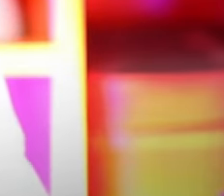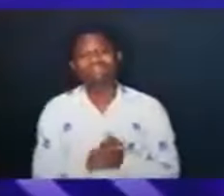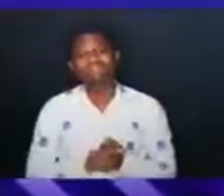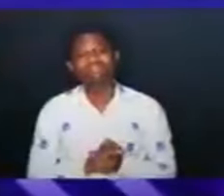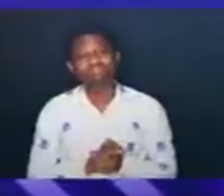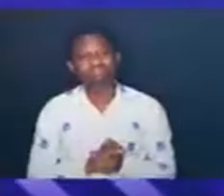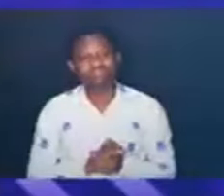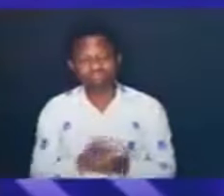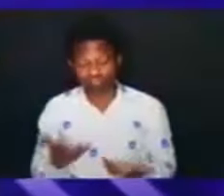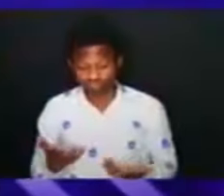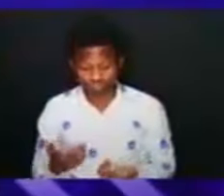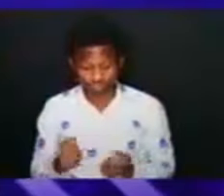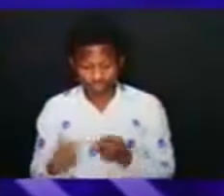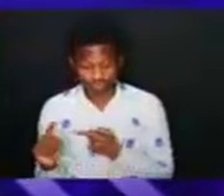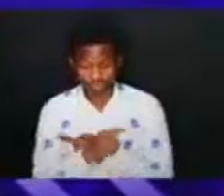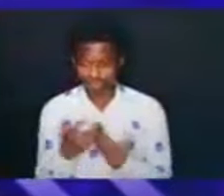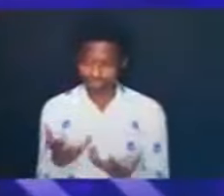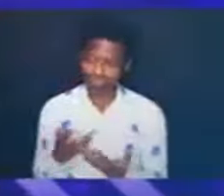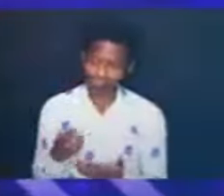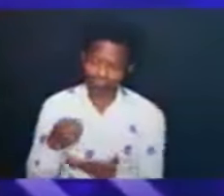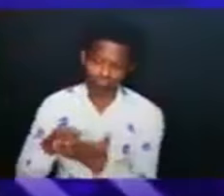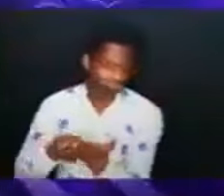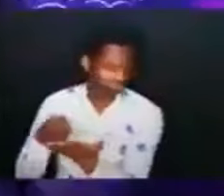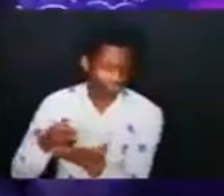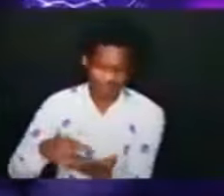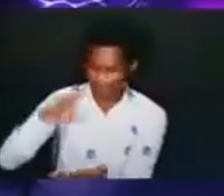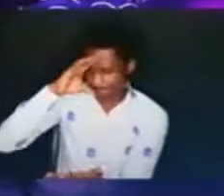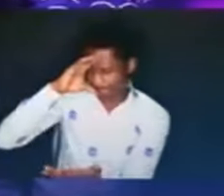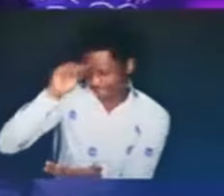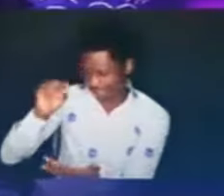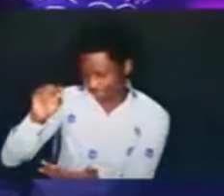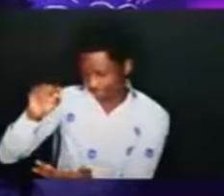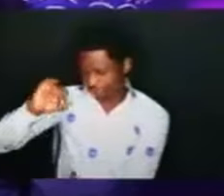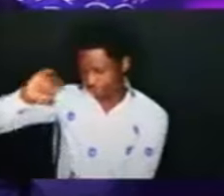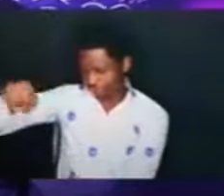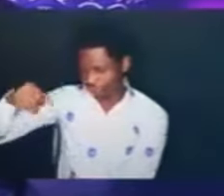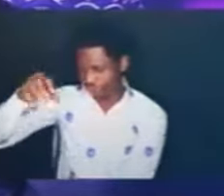Thank you. Today we want to discuss the man Joseph.